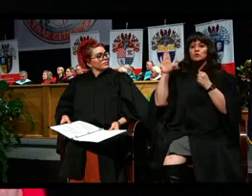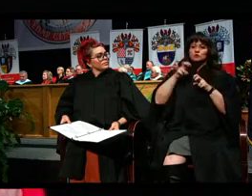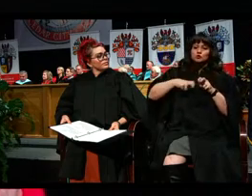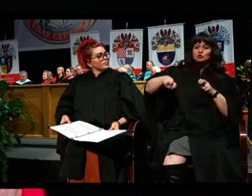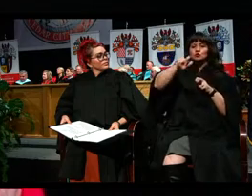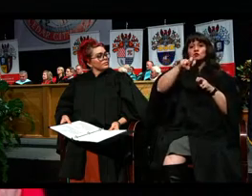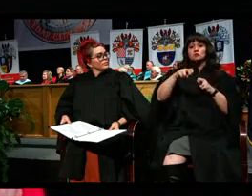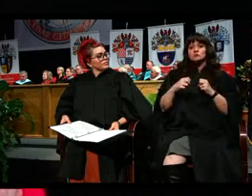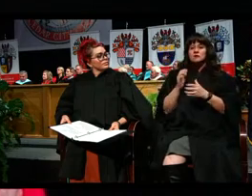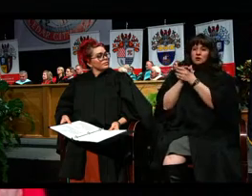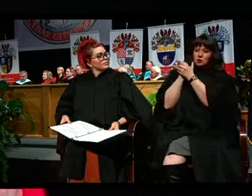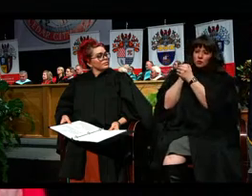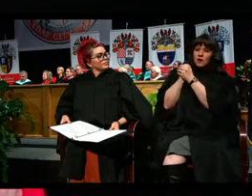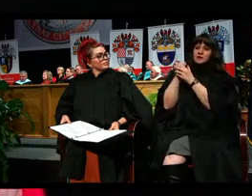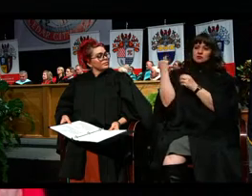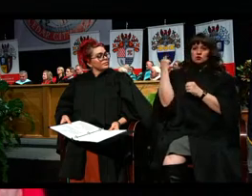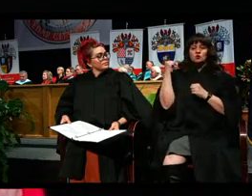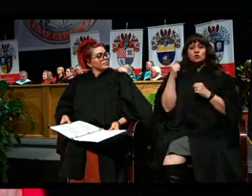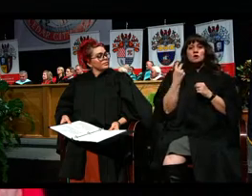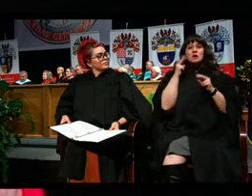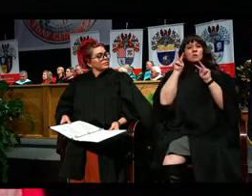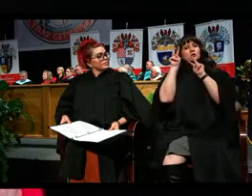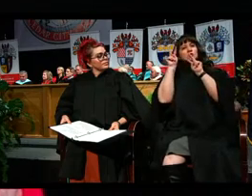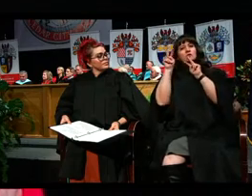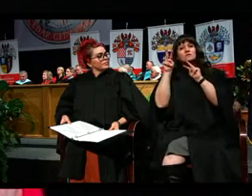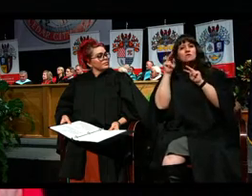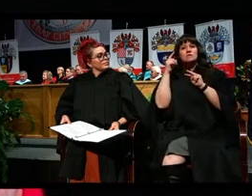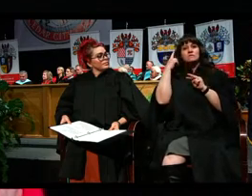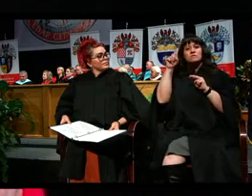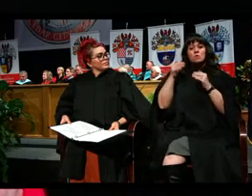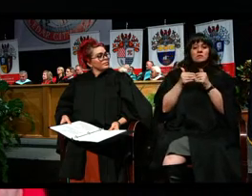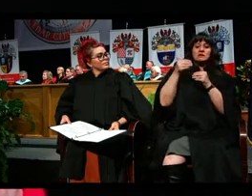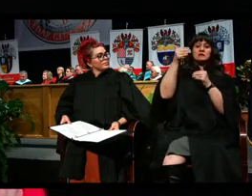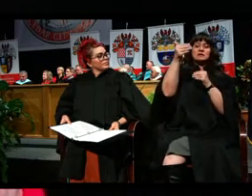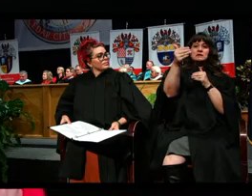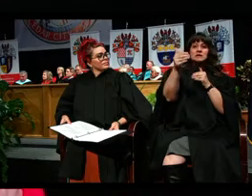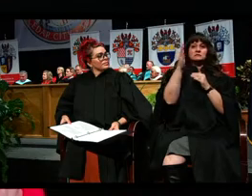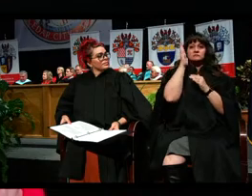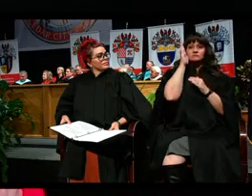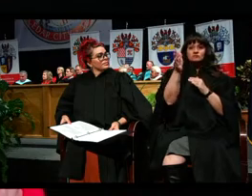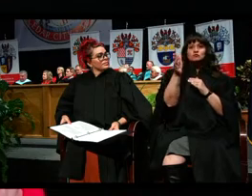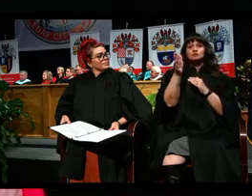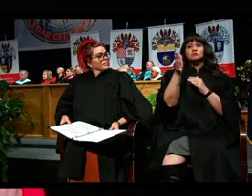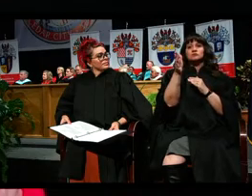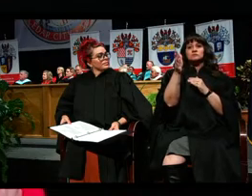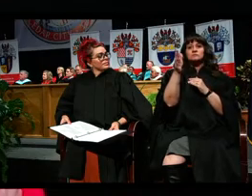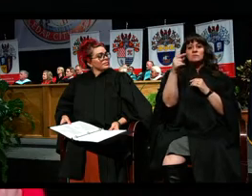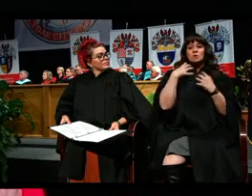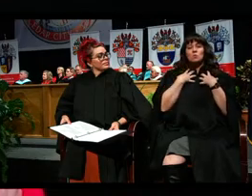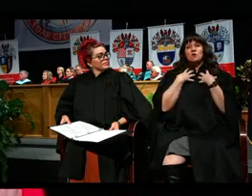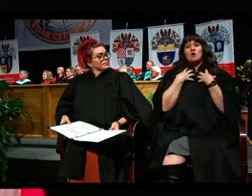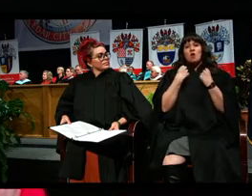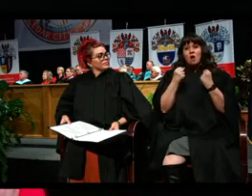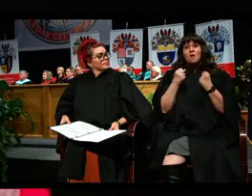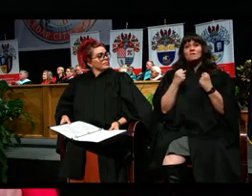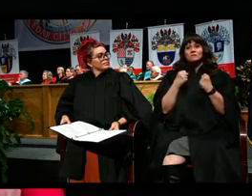you and look forward to the next chapter in SUU's history, and feel confident we are in good